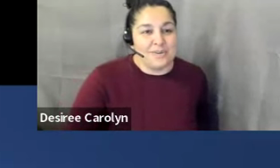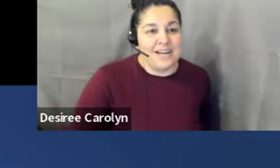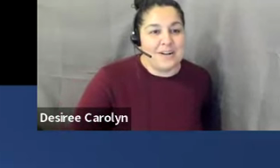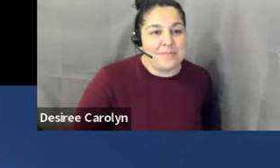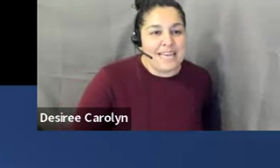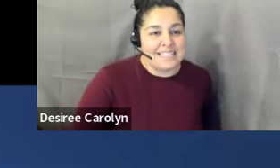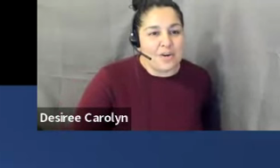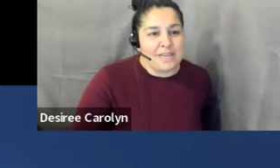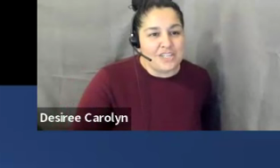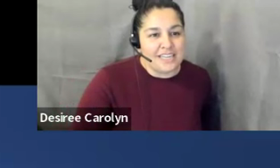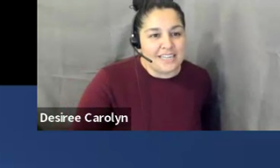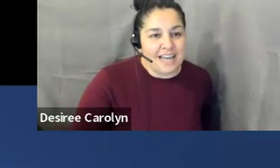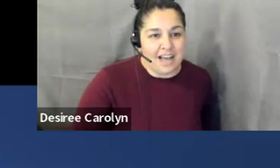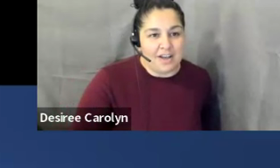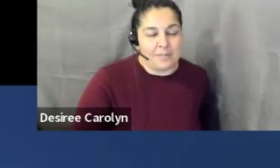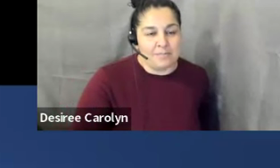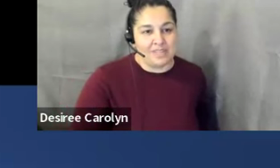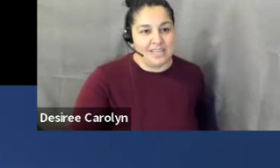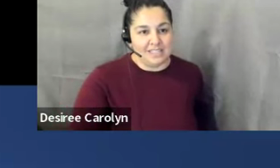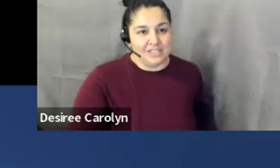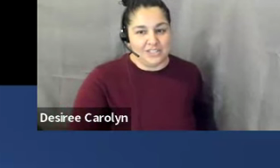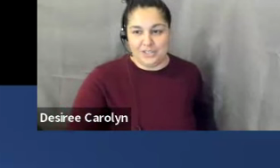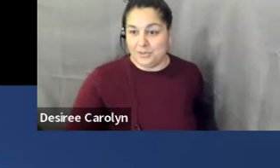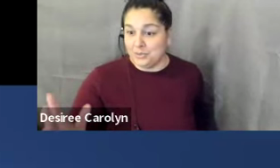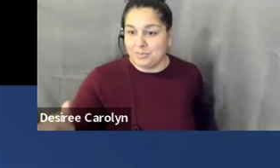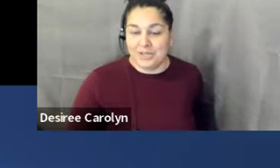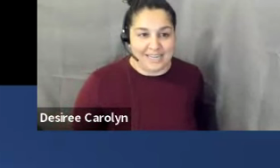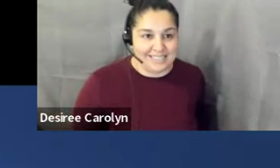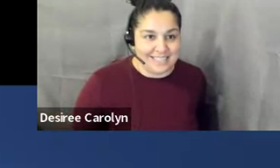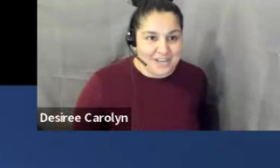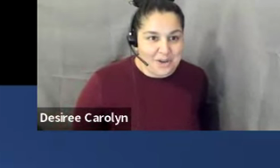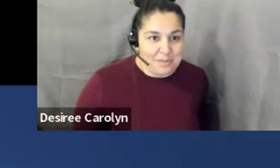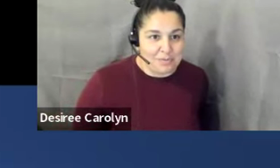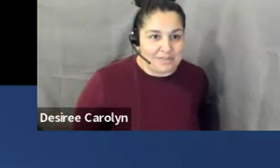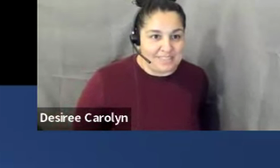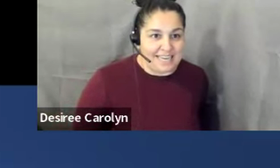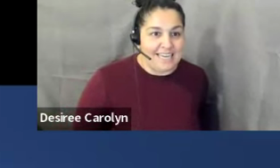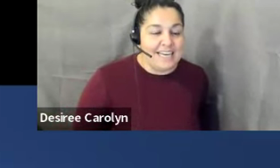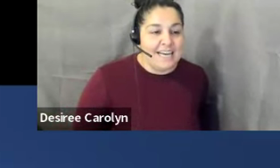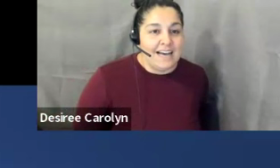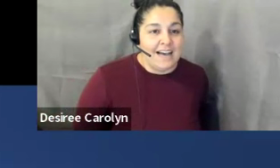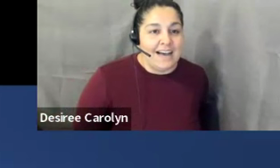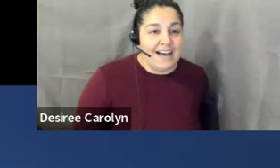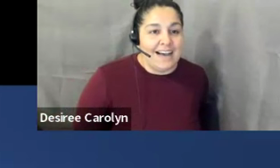So, yes, our mission, to put it briefly,